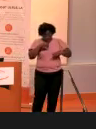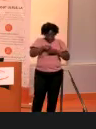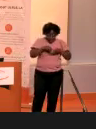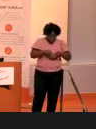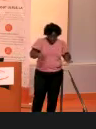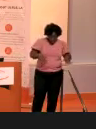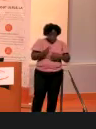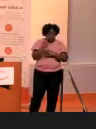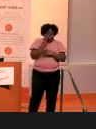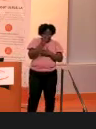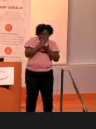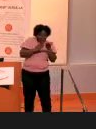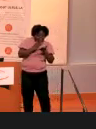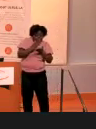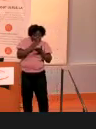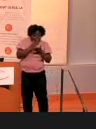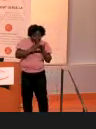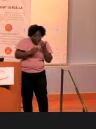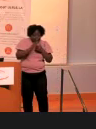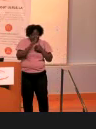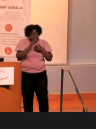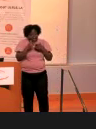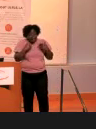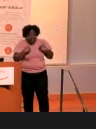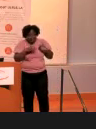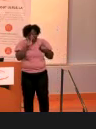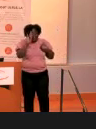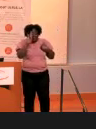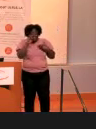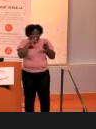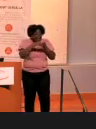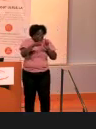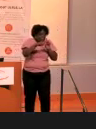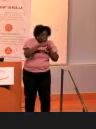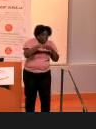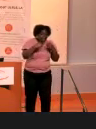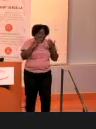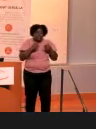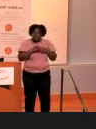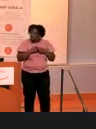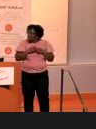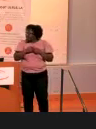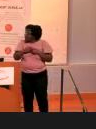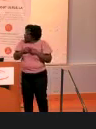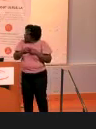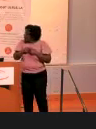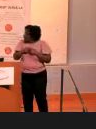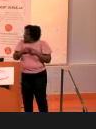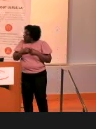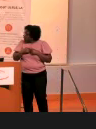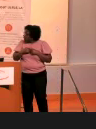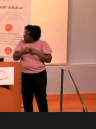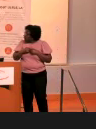some of the patients had up to 7,000 plus milligrams of protein. They